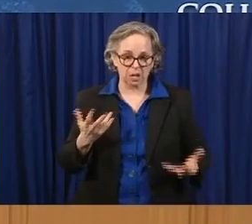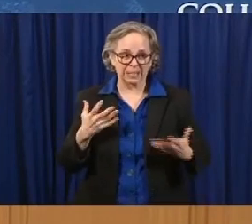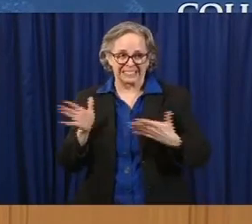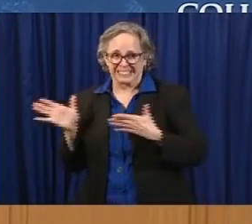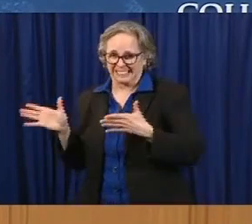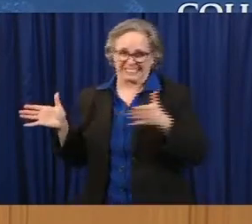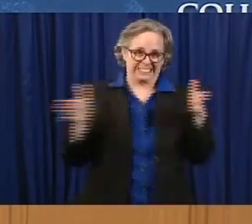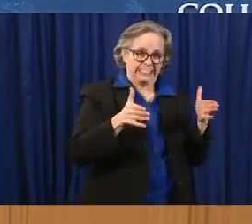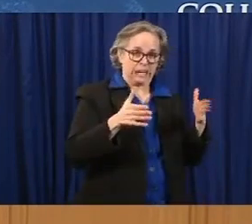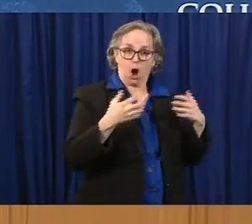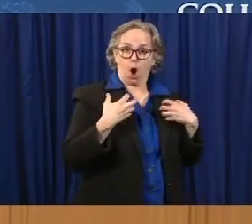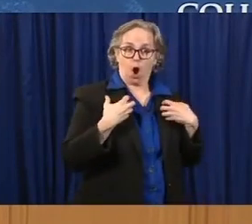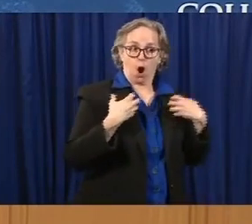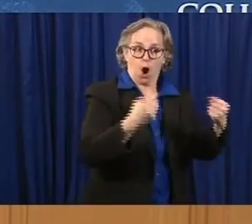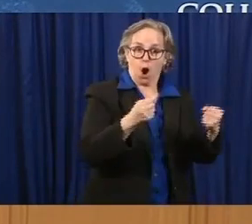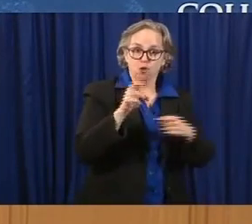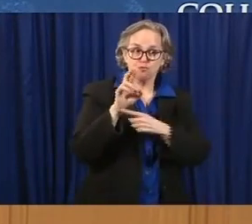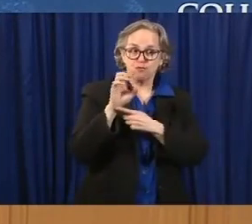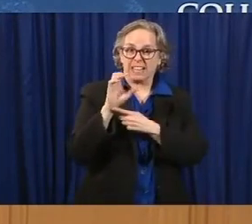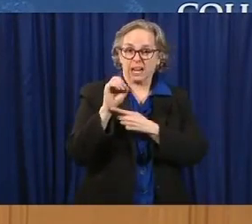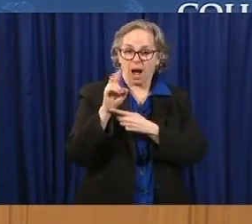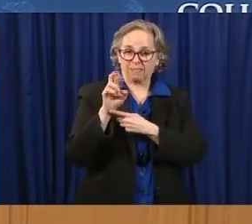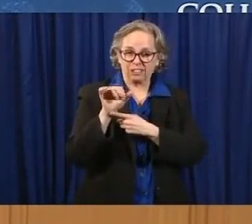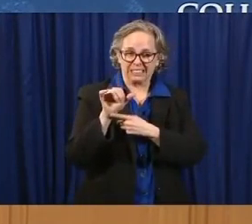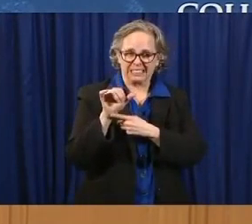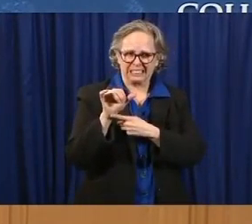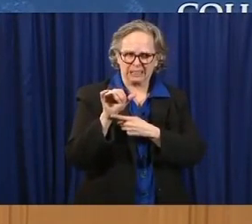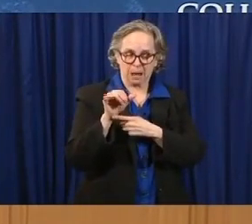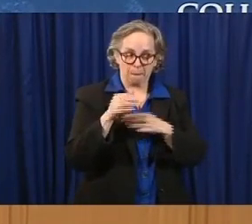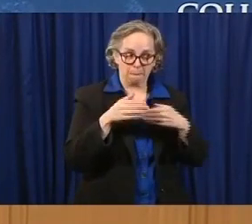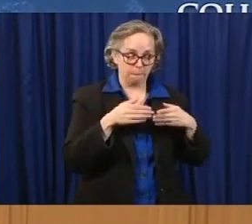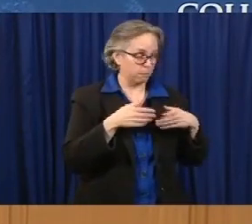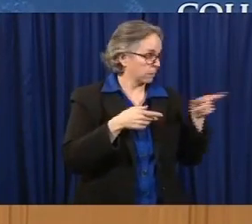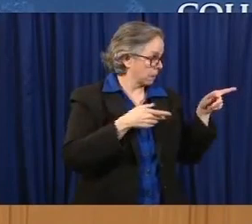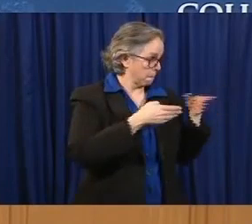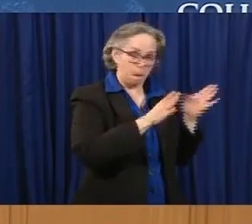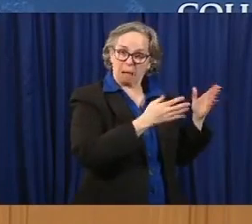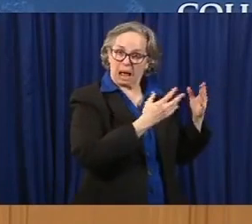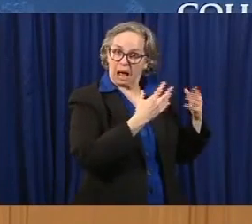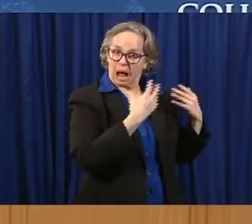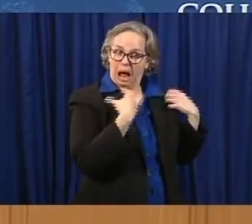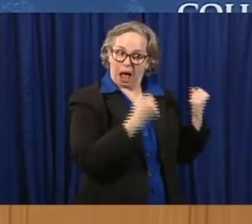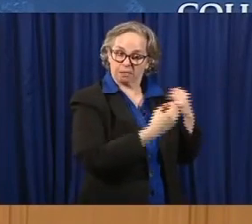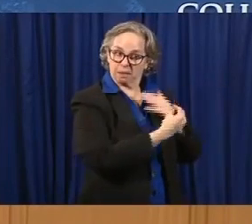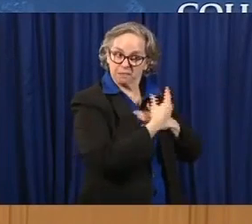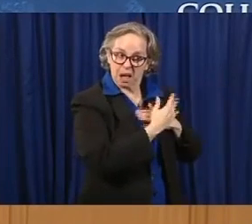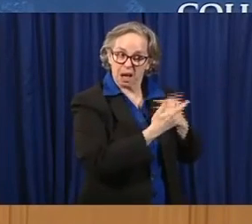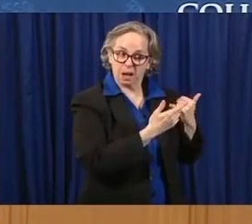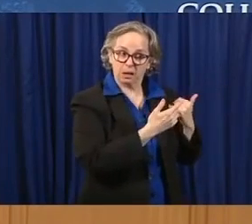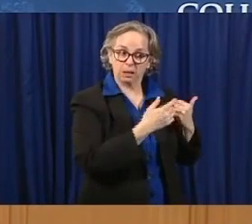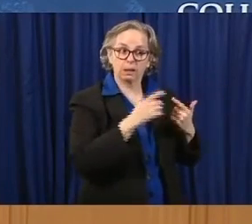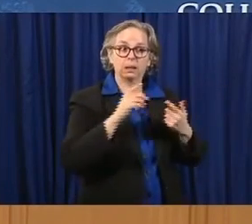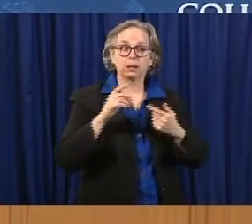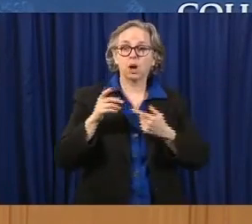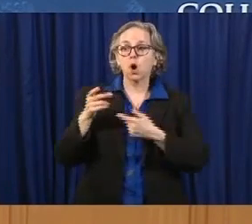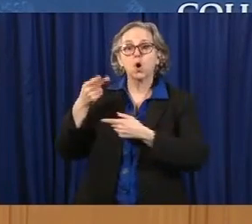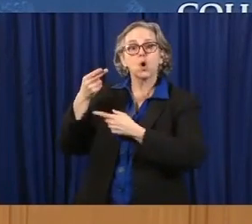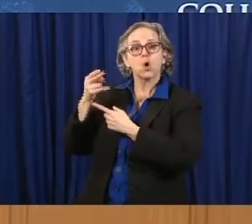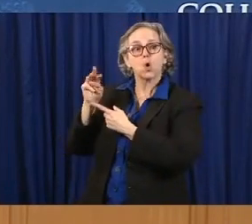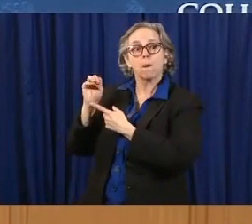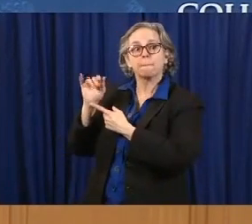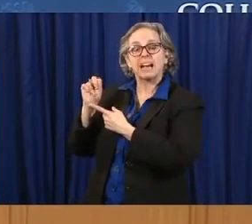health crisis. There's going to also be a human service crisis and then